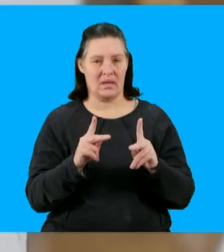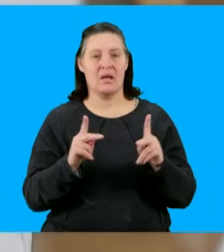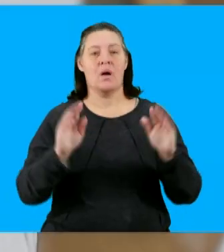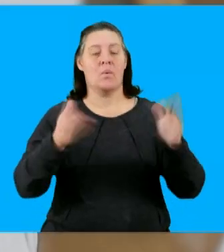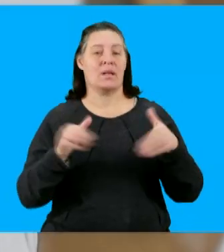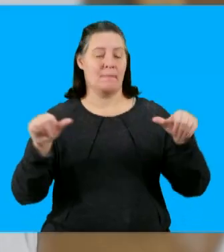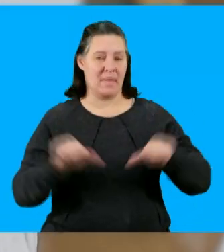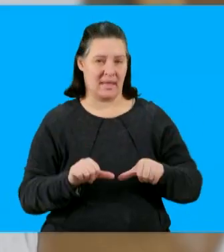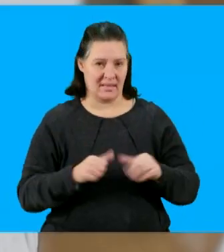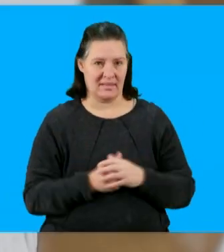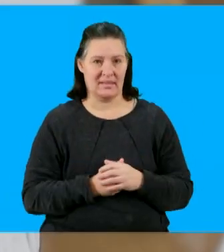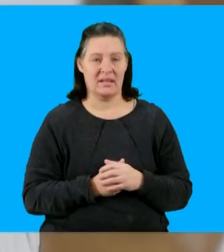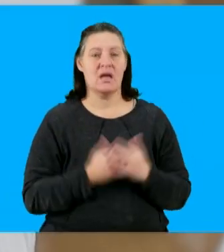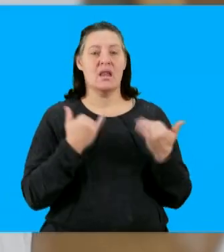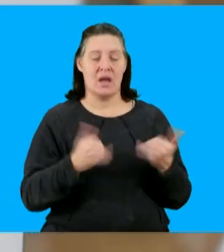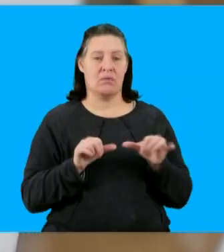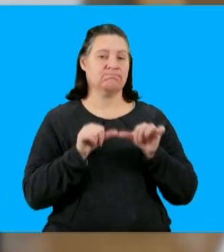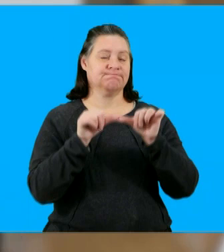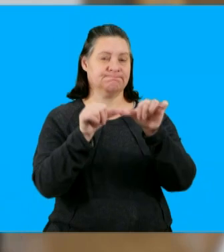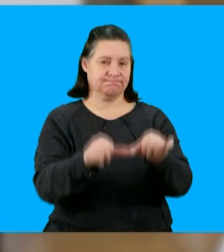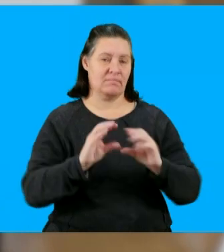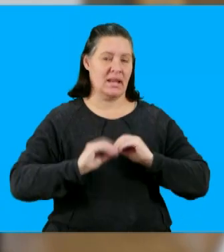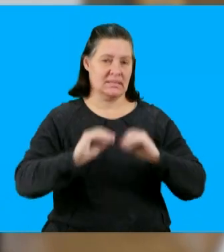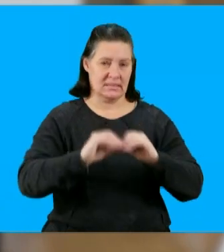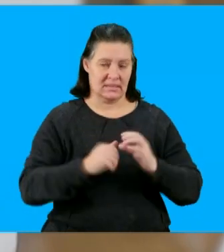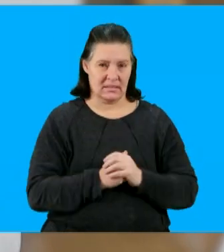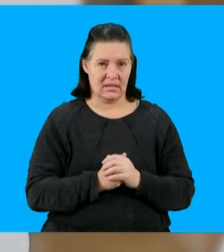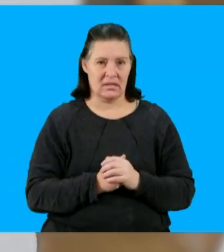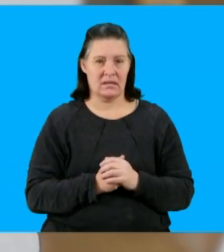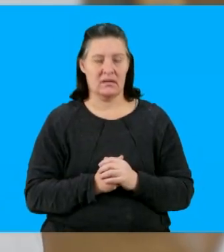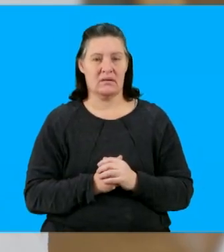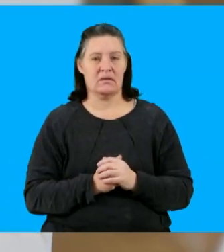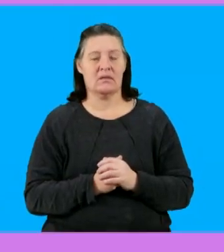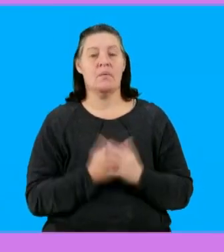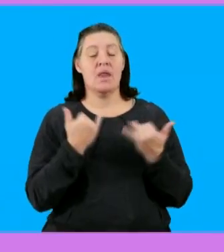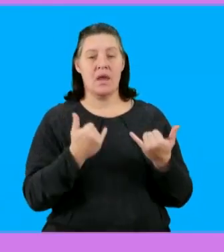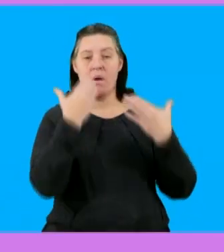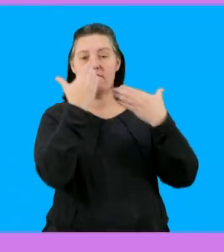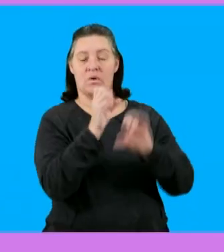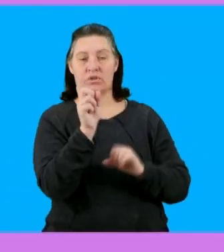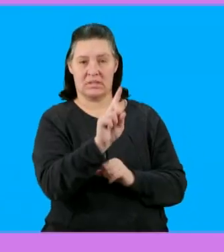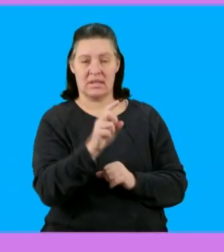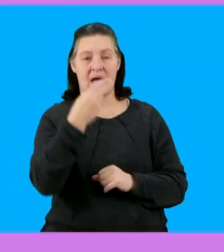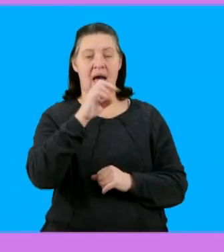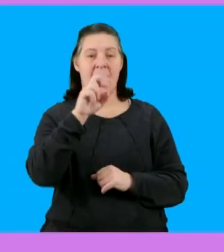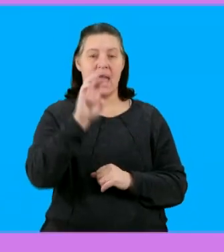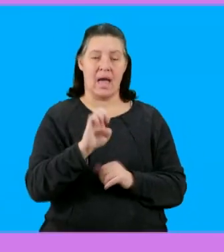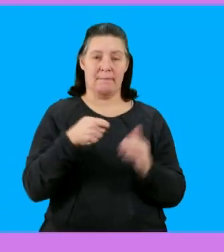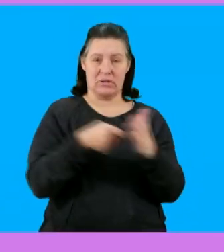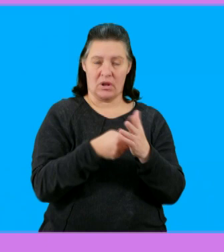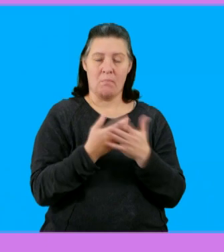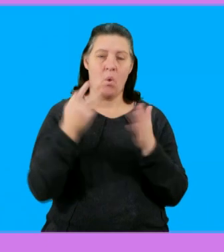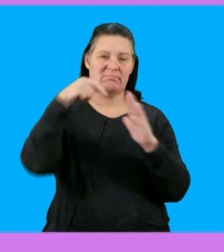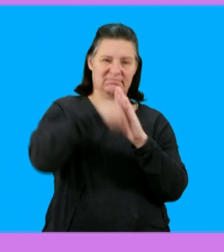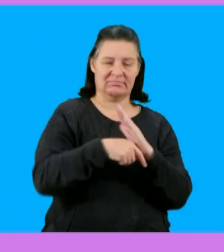All right, guys, welcome back after that short advert break. Let us continue with our lesson. We'll be now focused on hire purchase, but